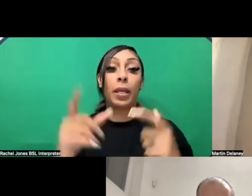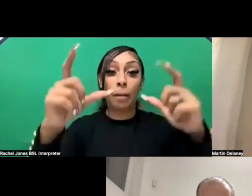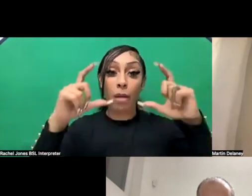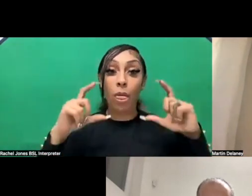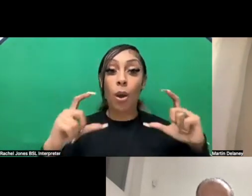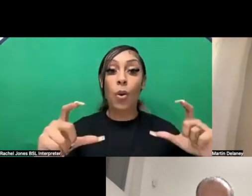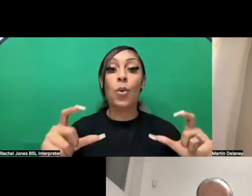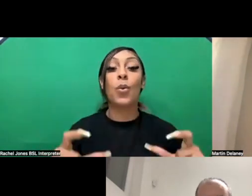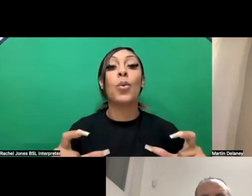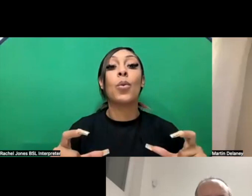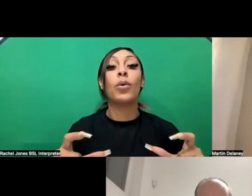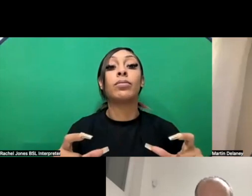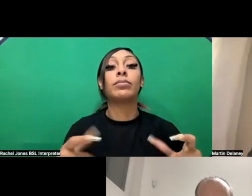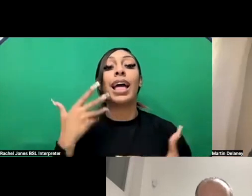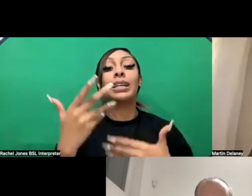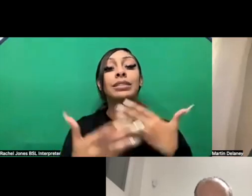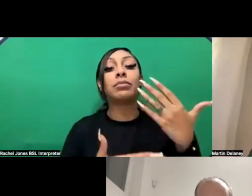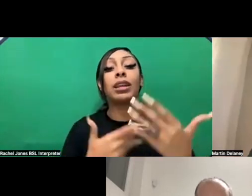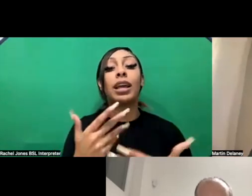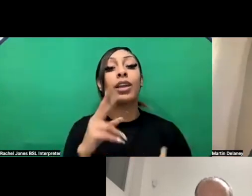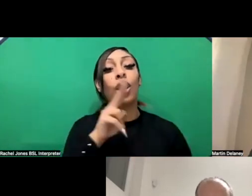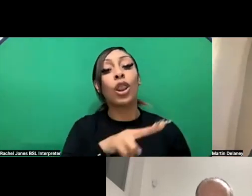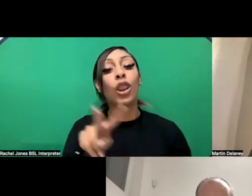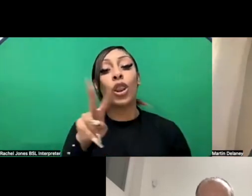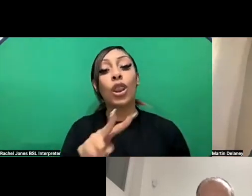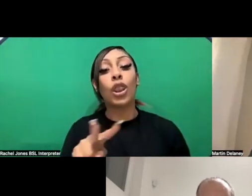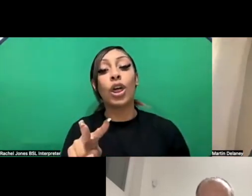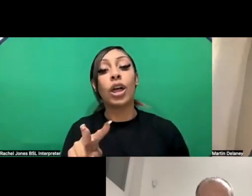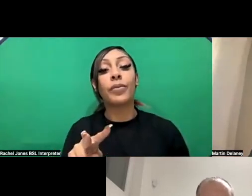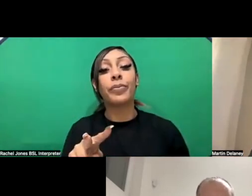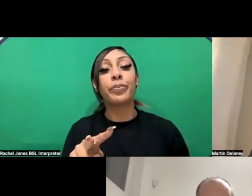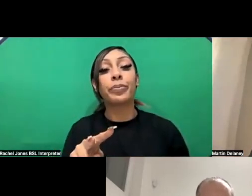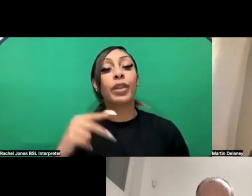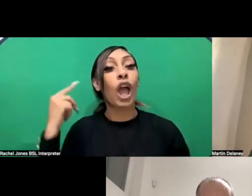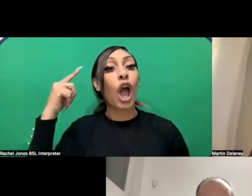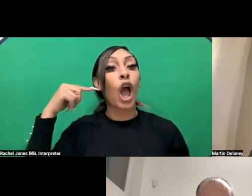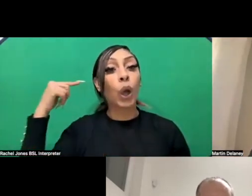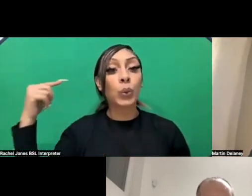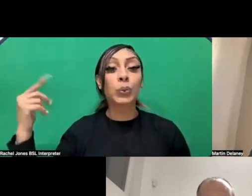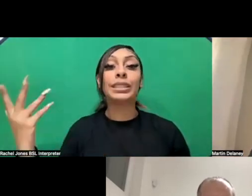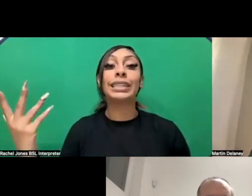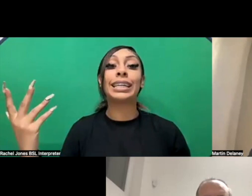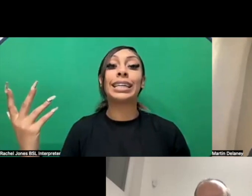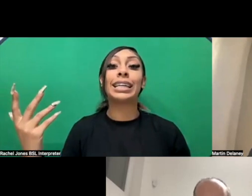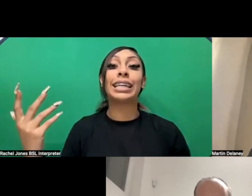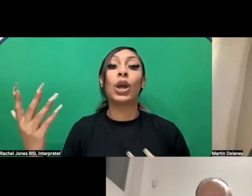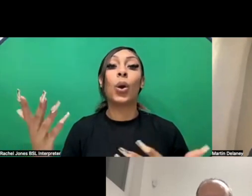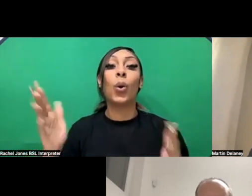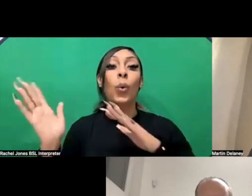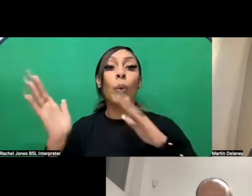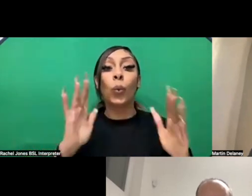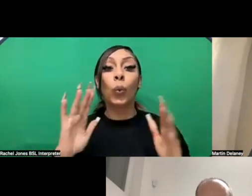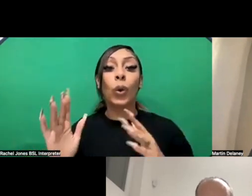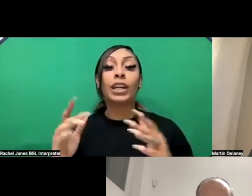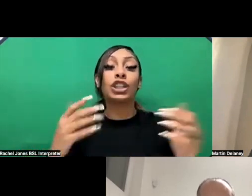talks about if you're looking for acoustic orchestral winds and strings. And in that